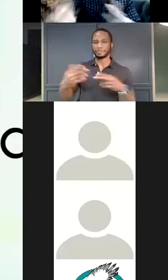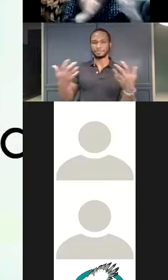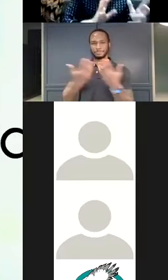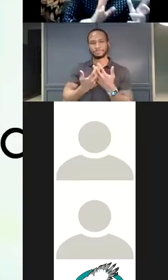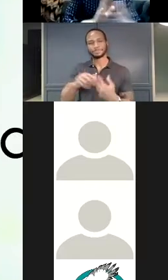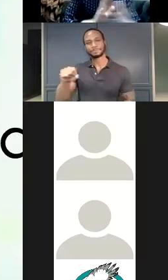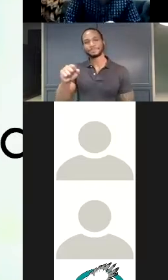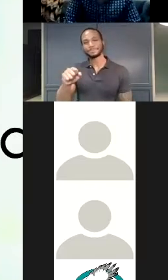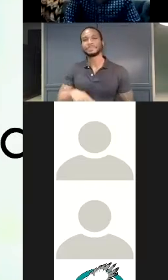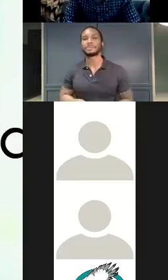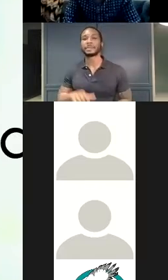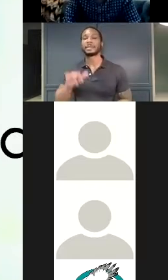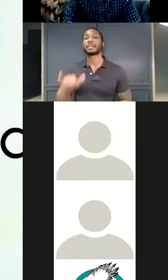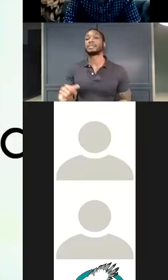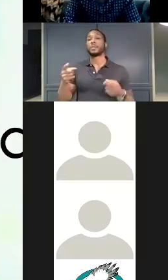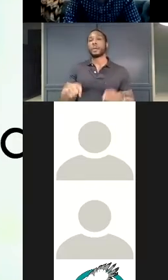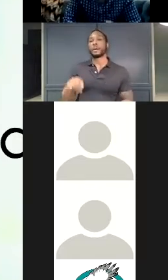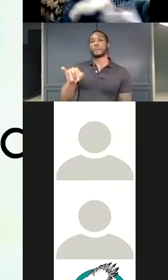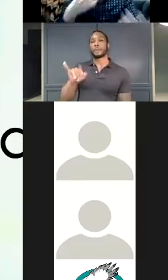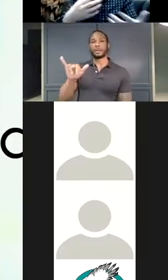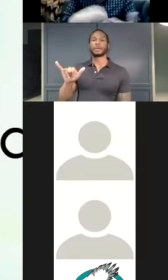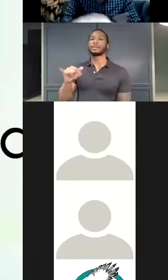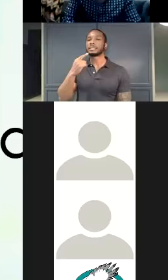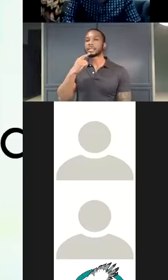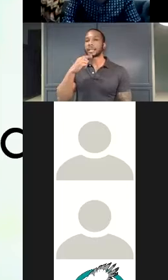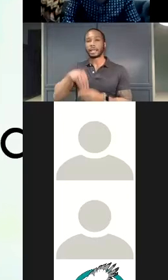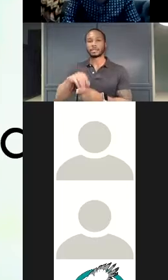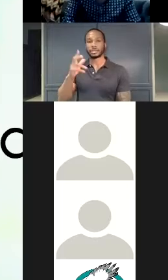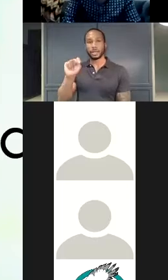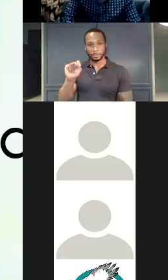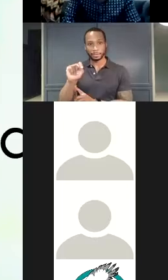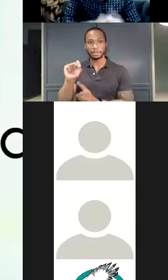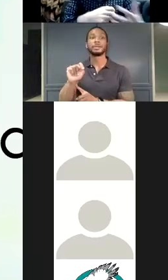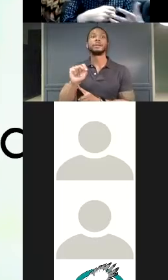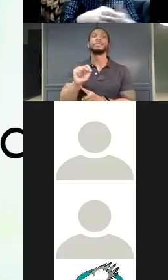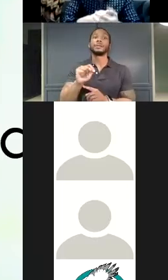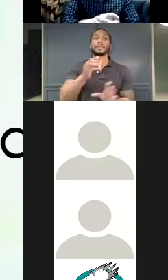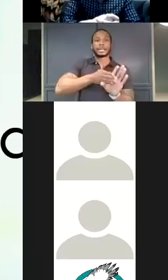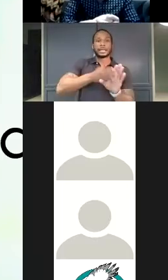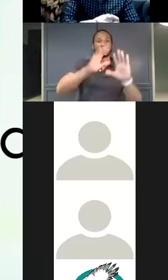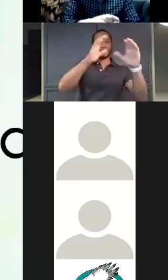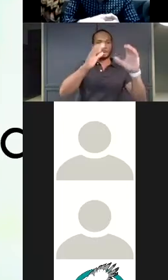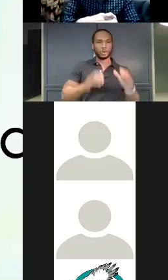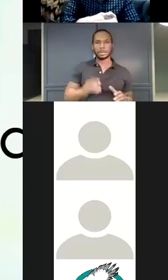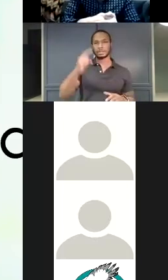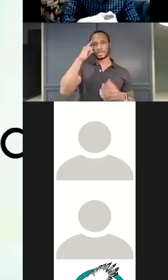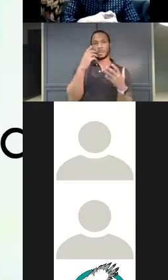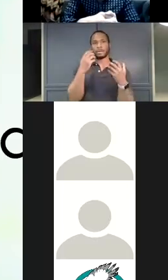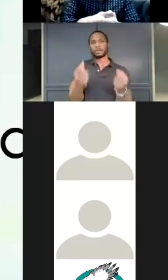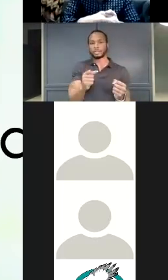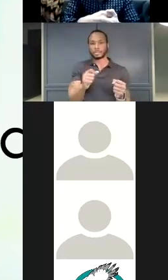that is what Mary Lou Pichal said in the chat. The way psychiatry categorizes mental illness is harmful,